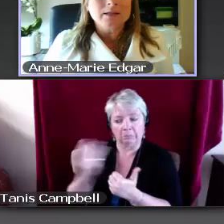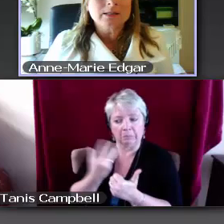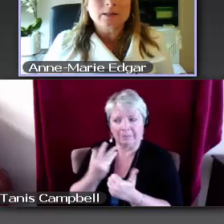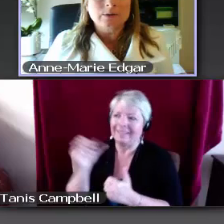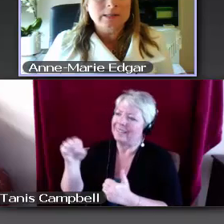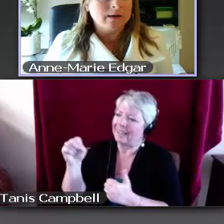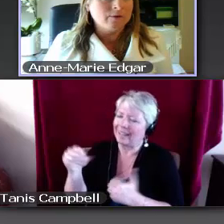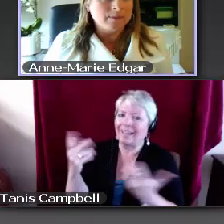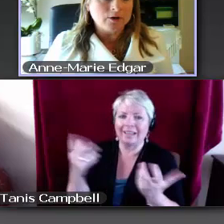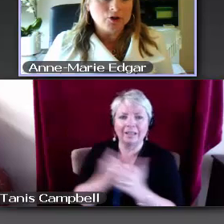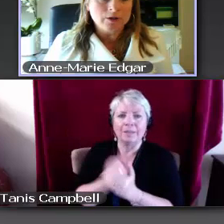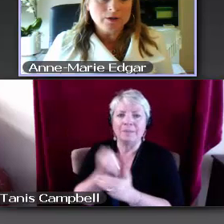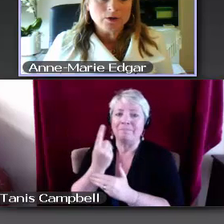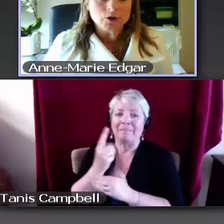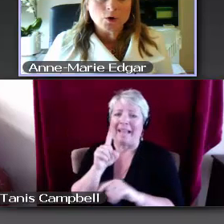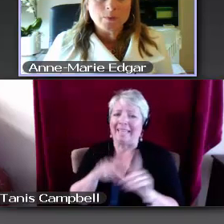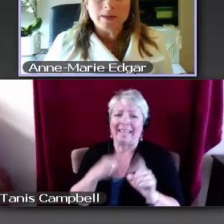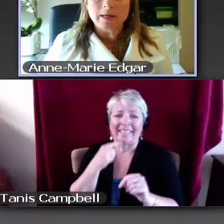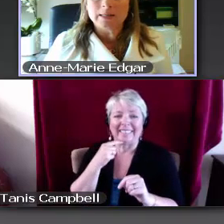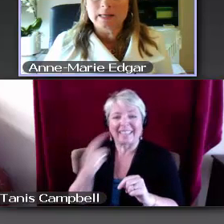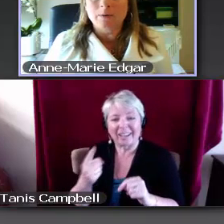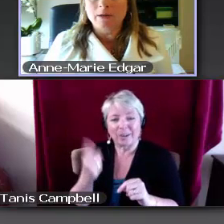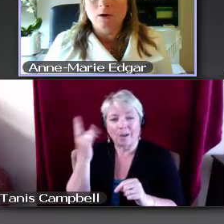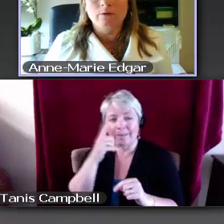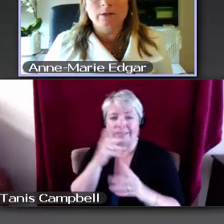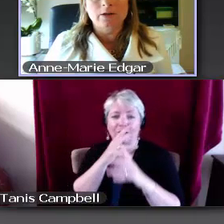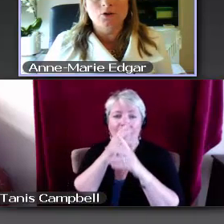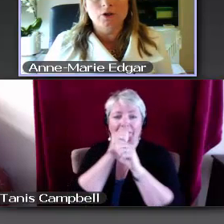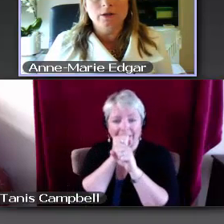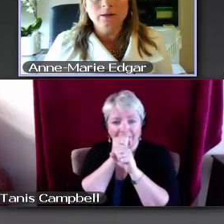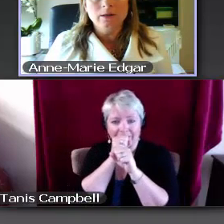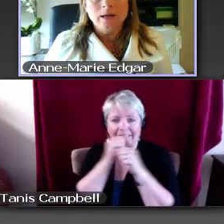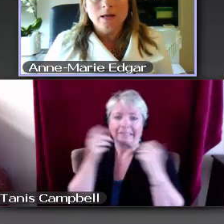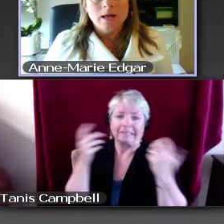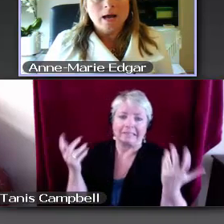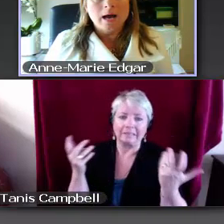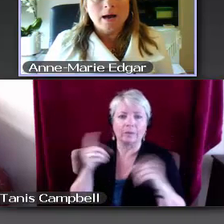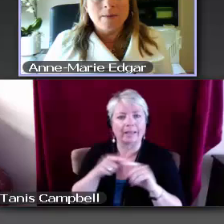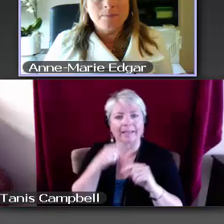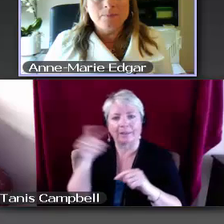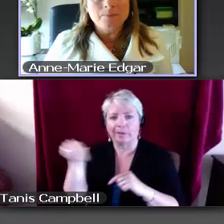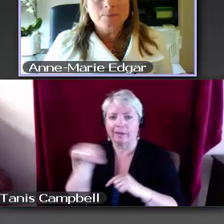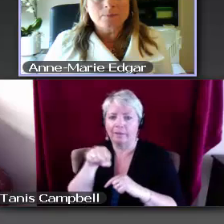I can't disclose that information, Toby, because that would be confidential.